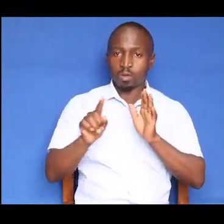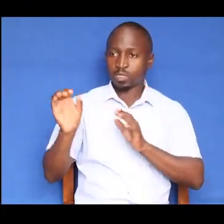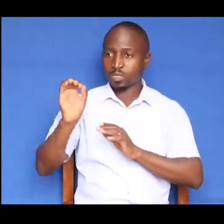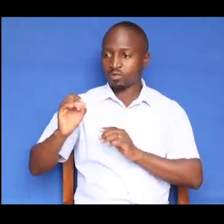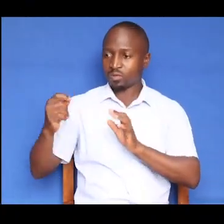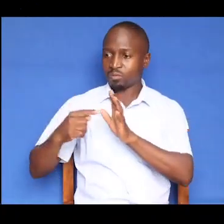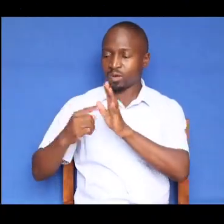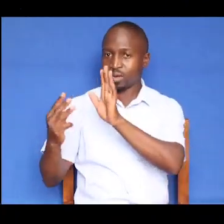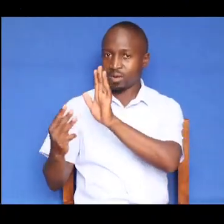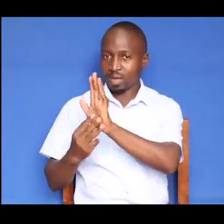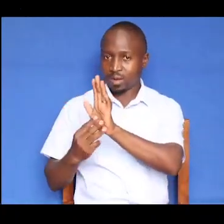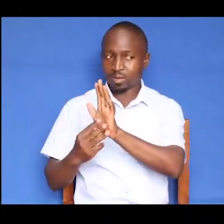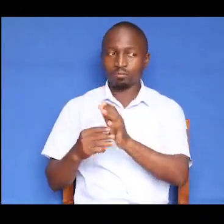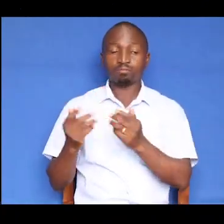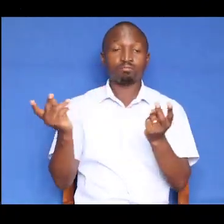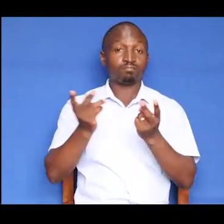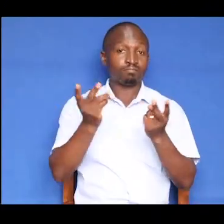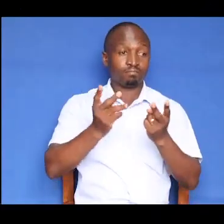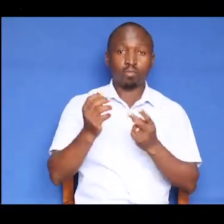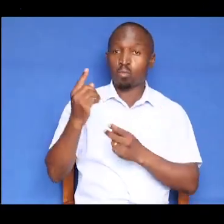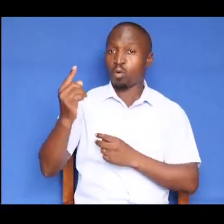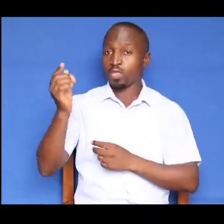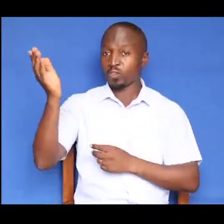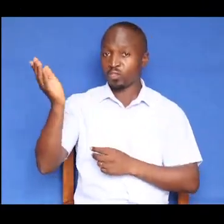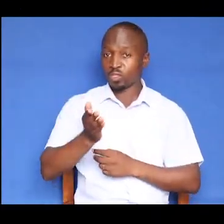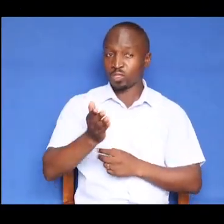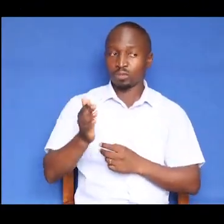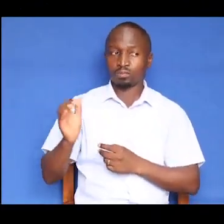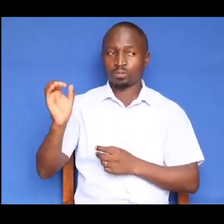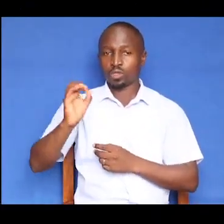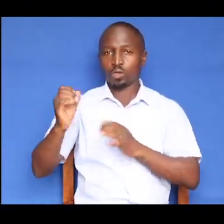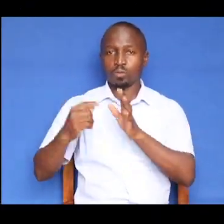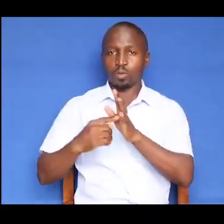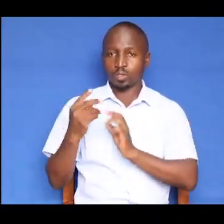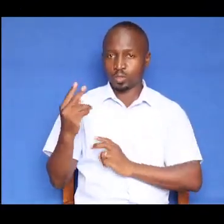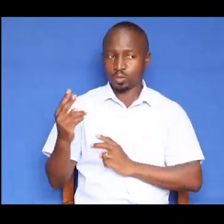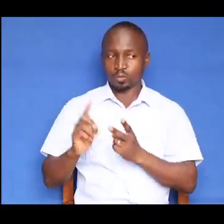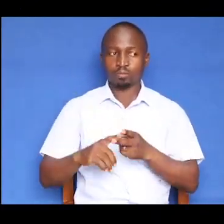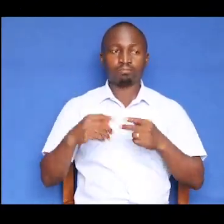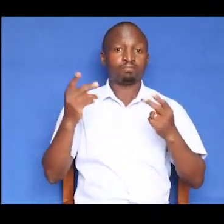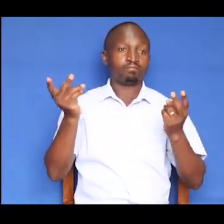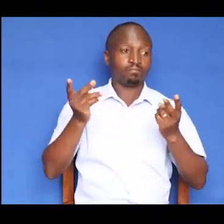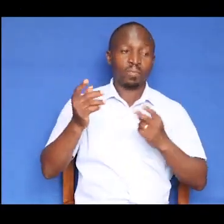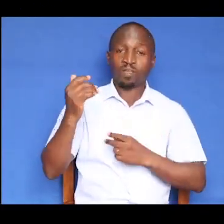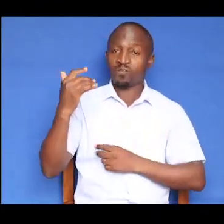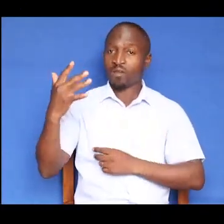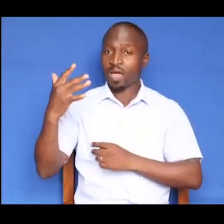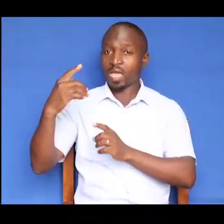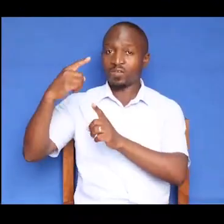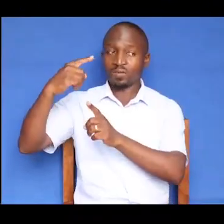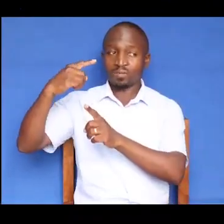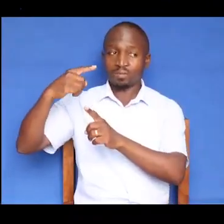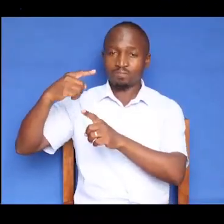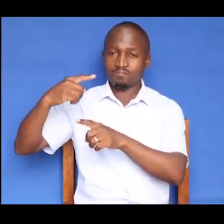0.8. We get 1 over 0.2. We get 5